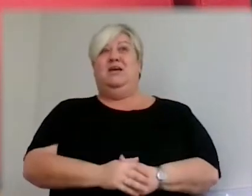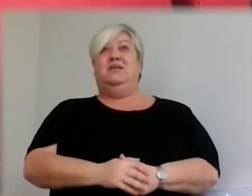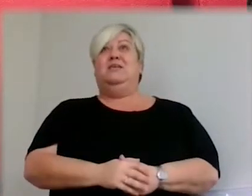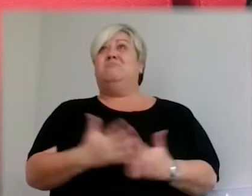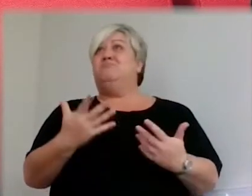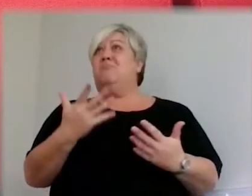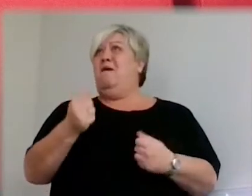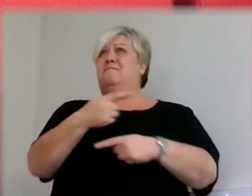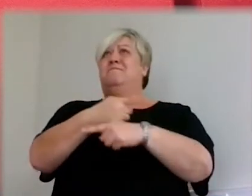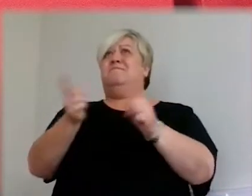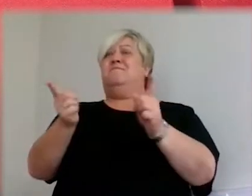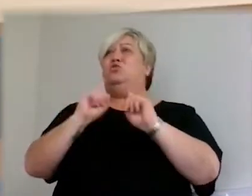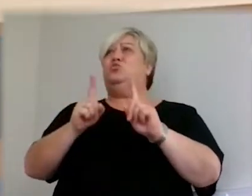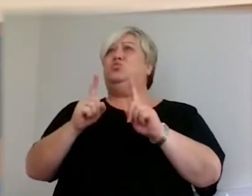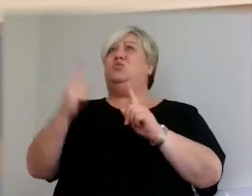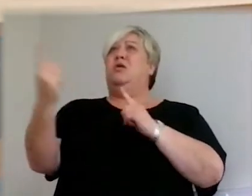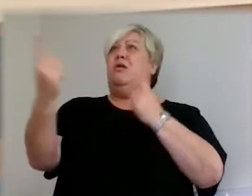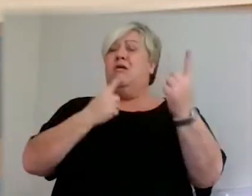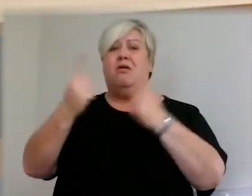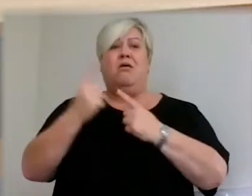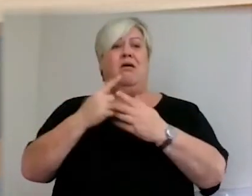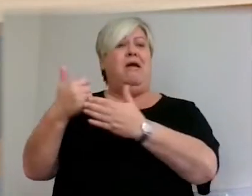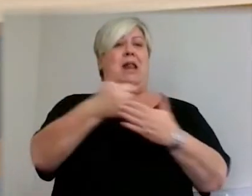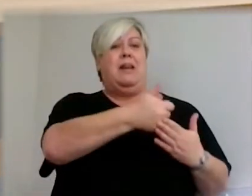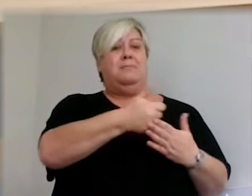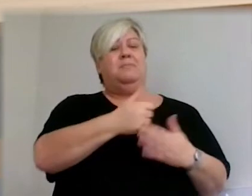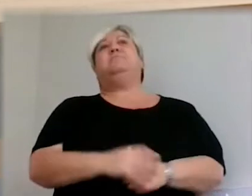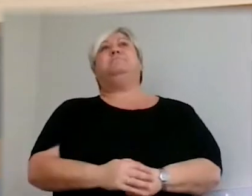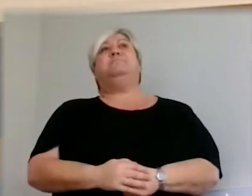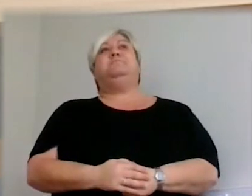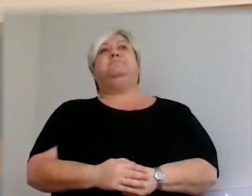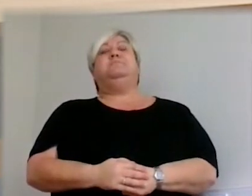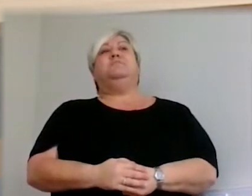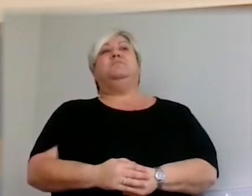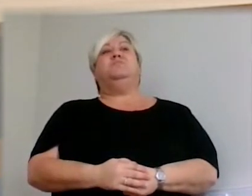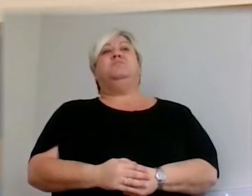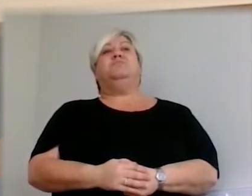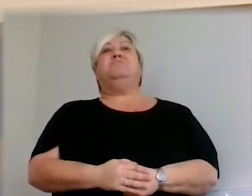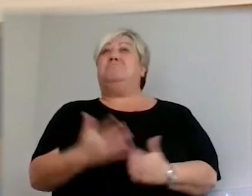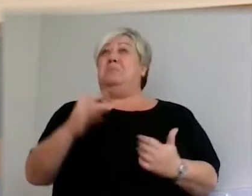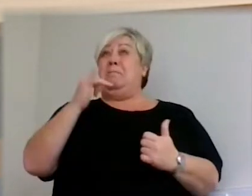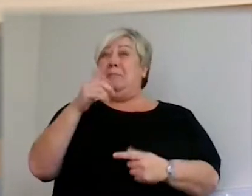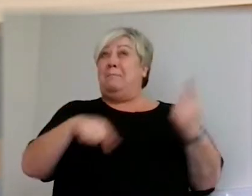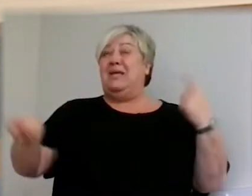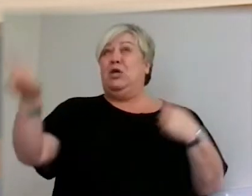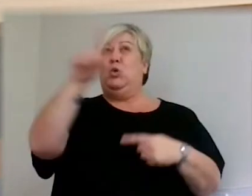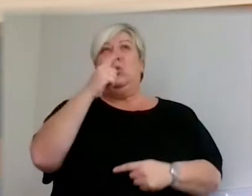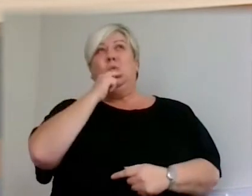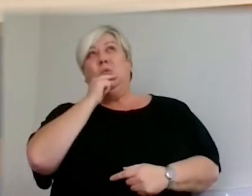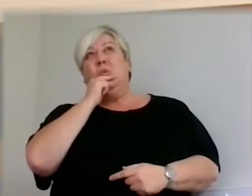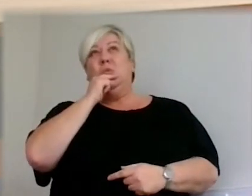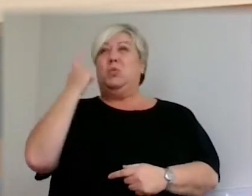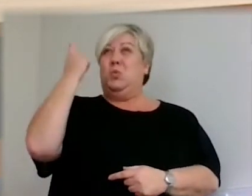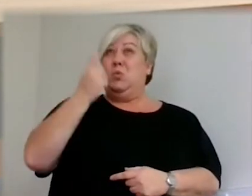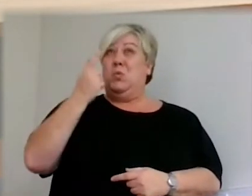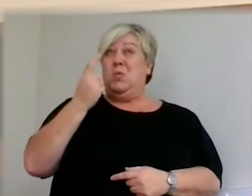know, someone available to help. If you are thinking of doing something similar to this, I would